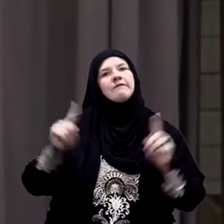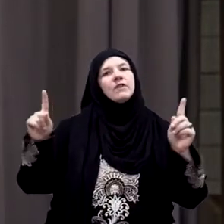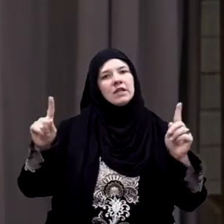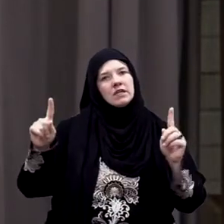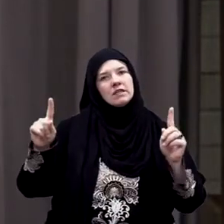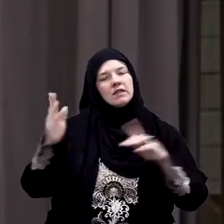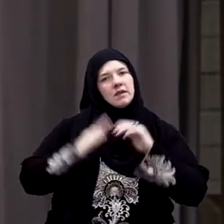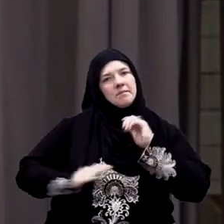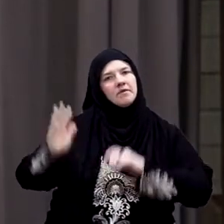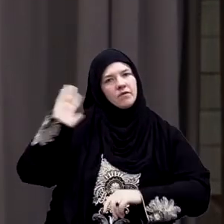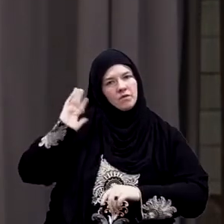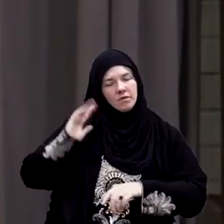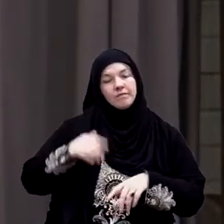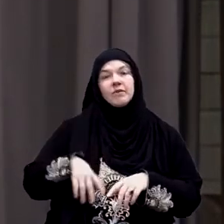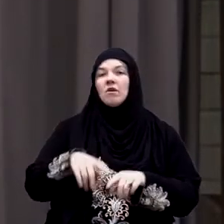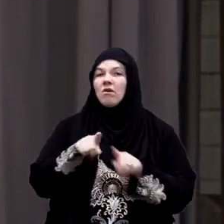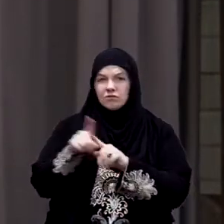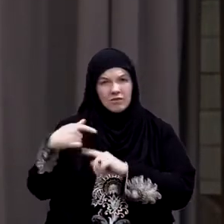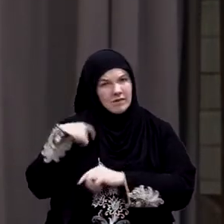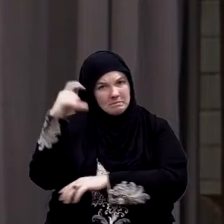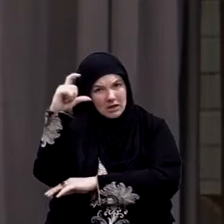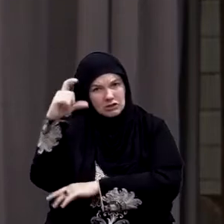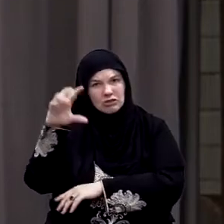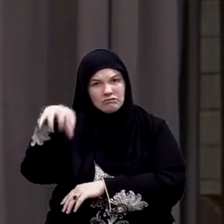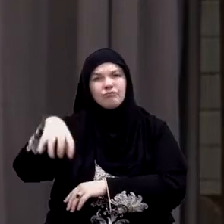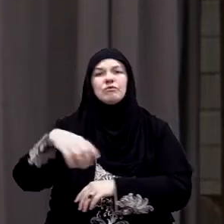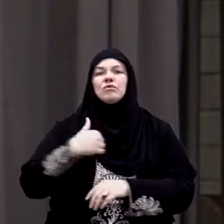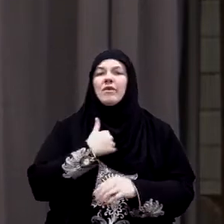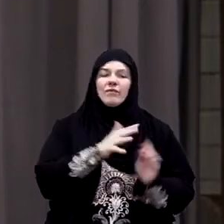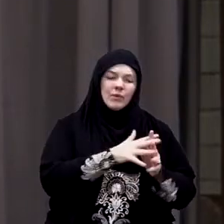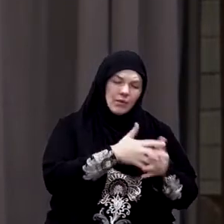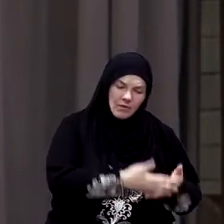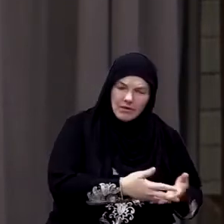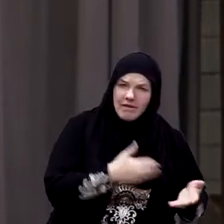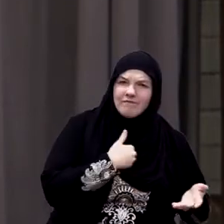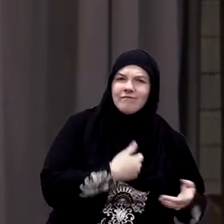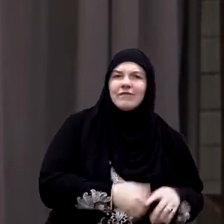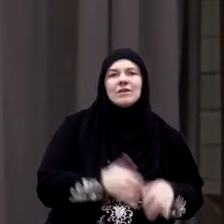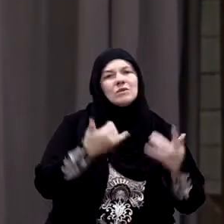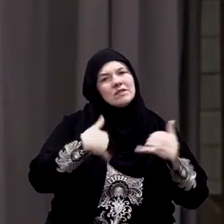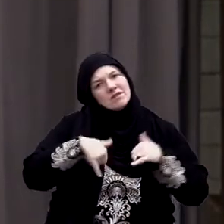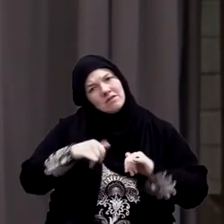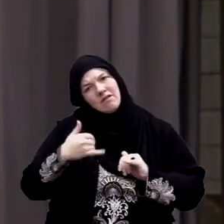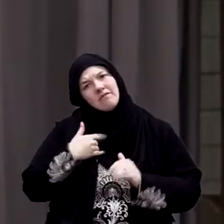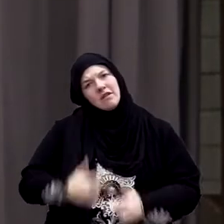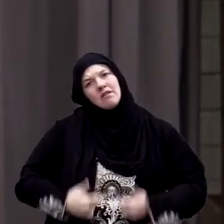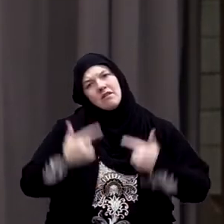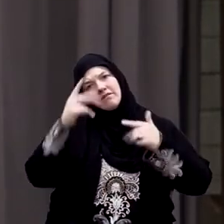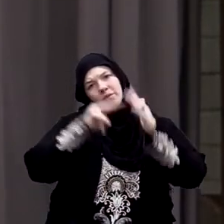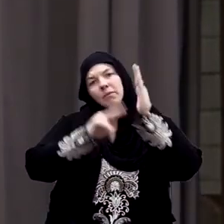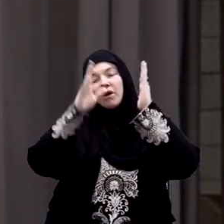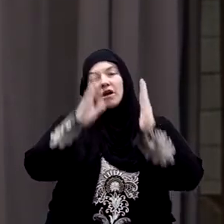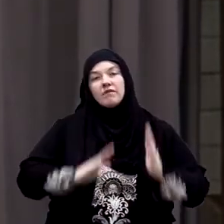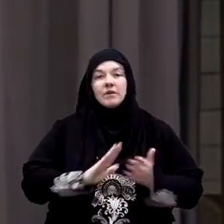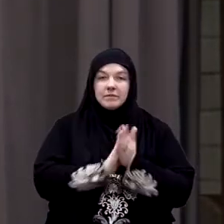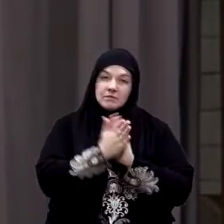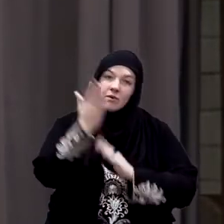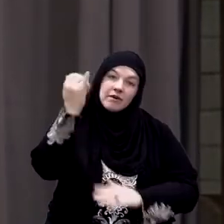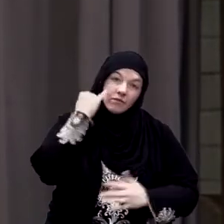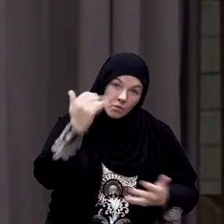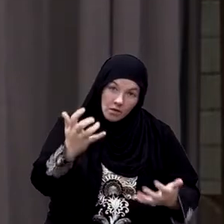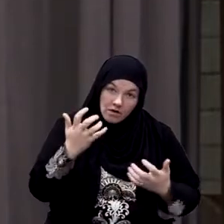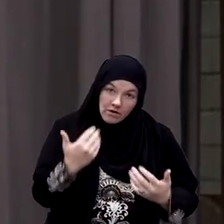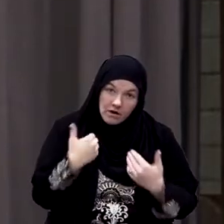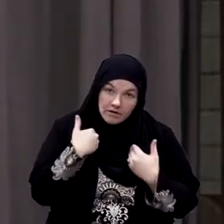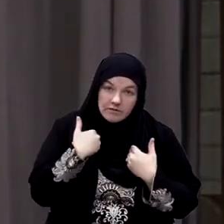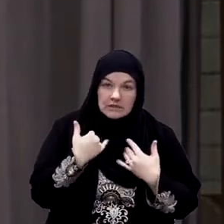same. You have the masjid, you have the Quran, you still have the sunnah of the Prophet sallallahu alaihi wasallam if you want to have